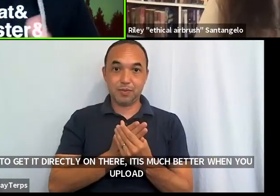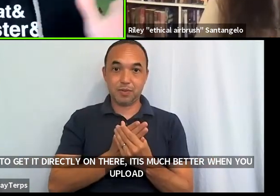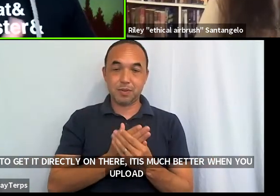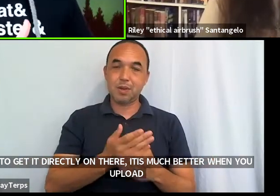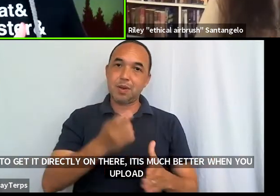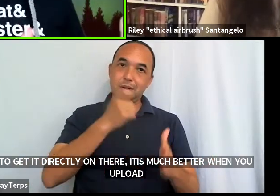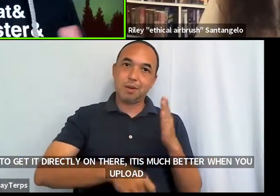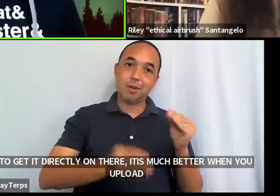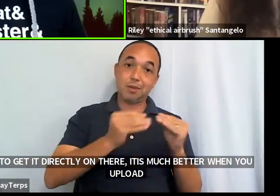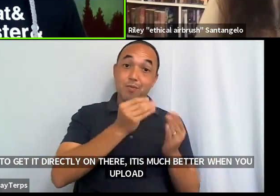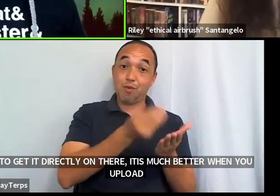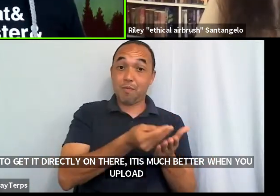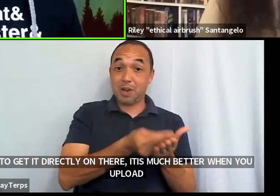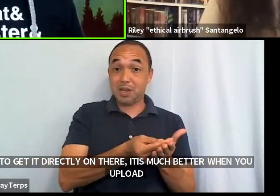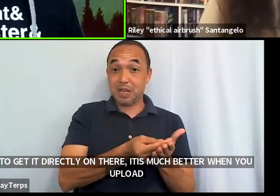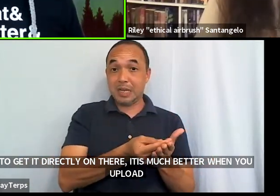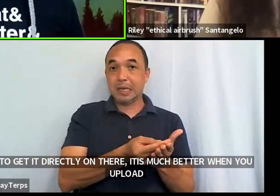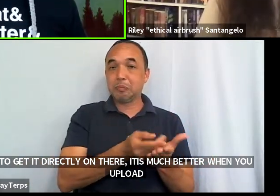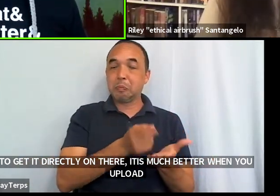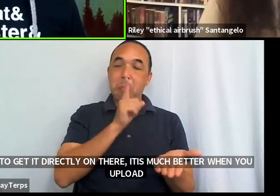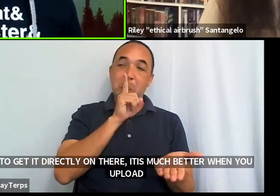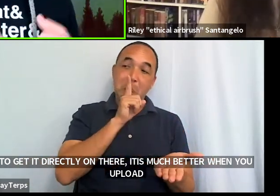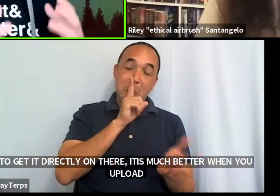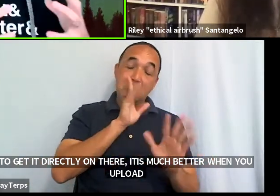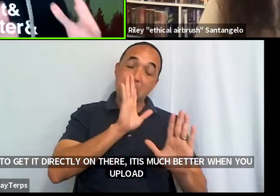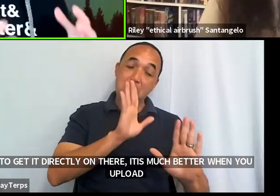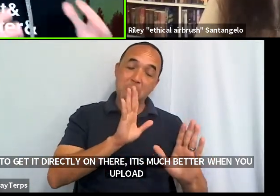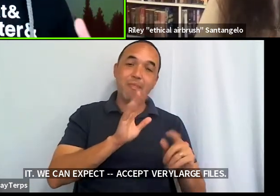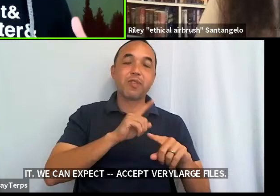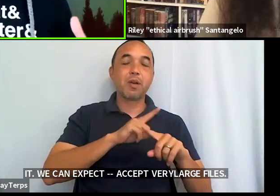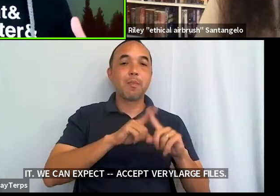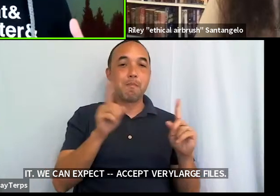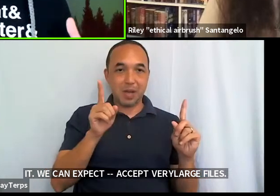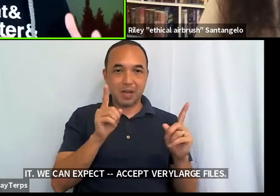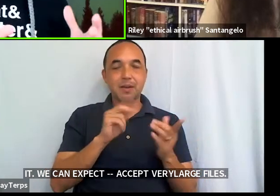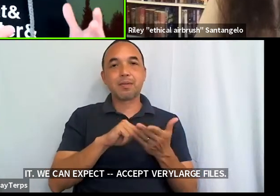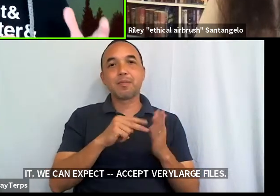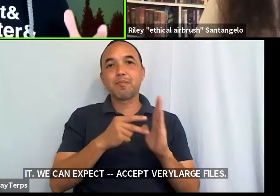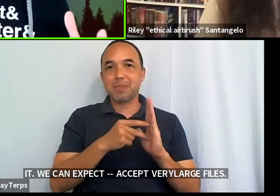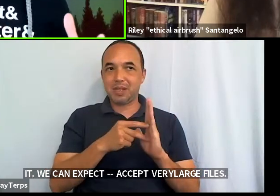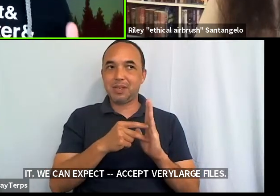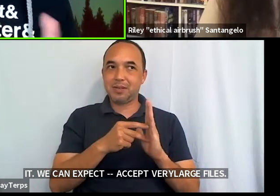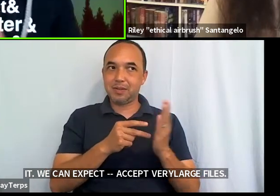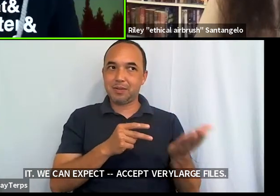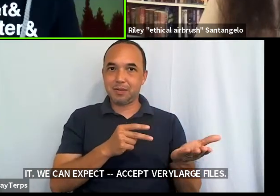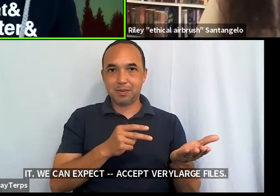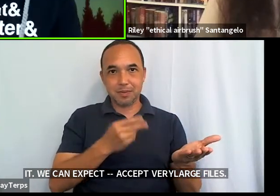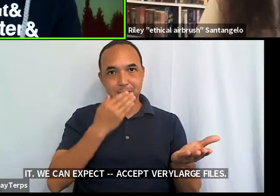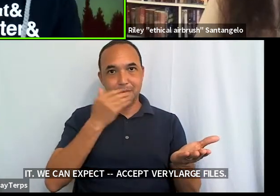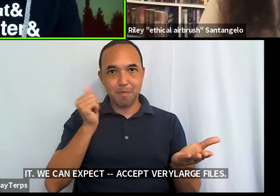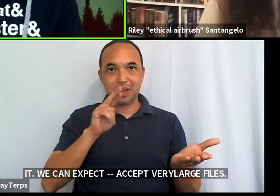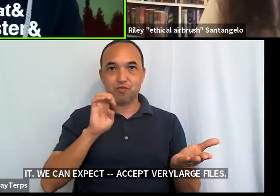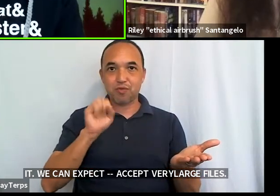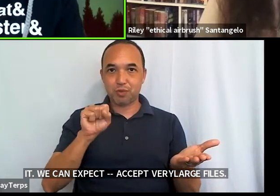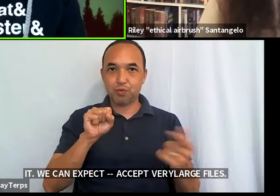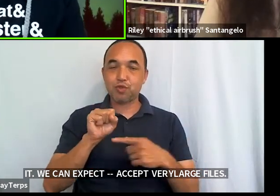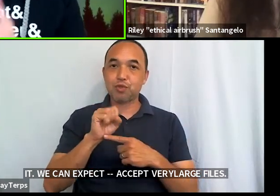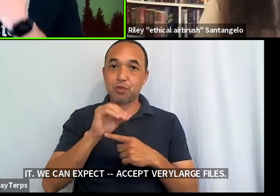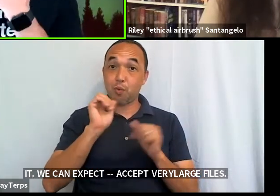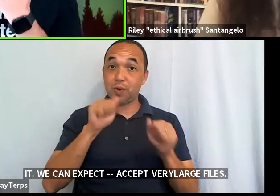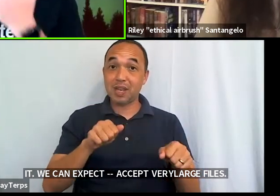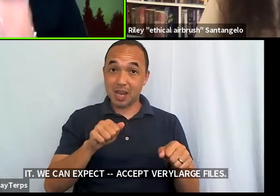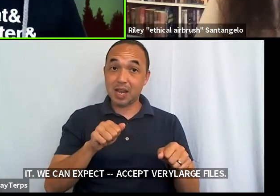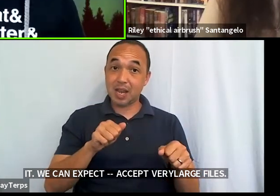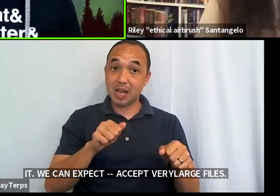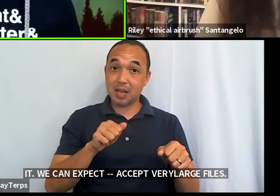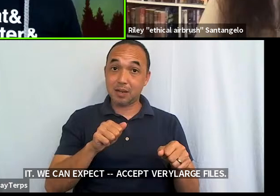the one side, which is not something that we talk about a lot, but it ensures the integrity of the item so that they can go into the coffee table book